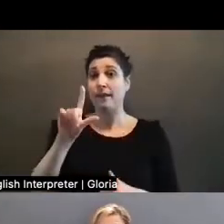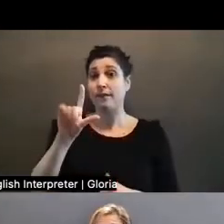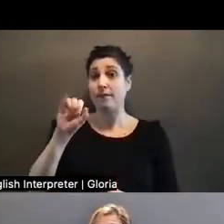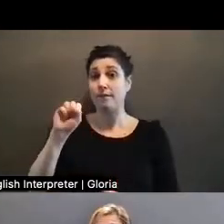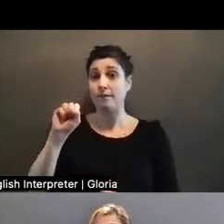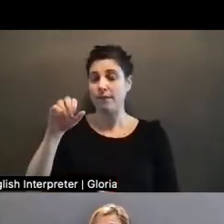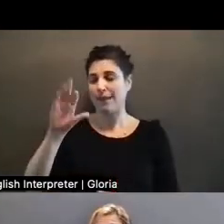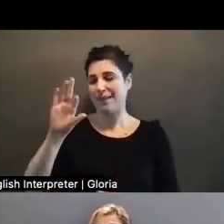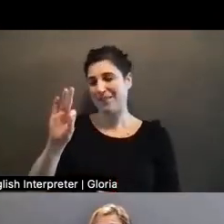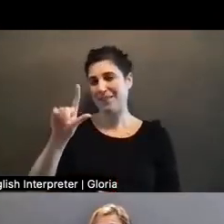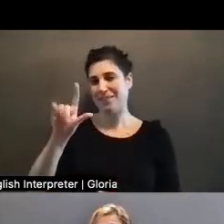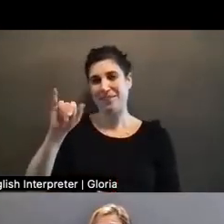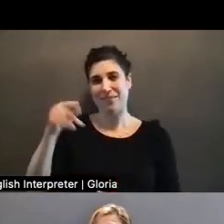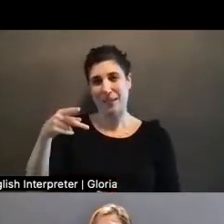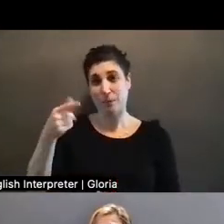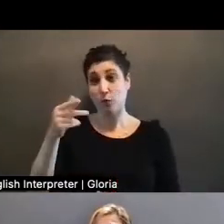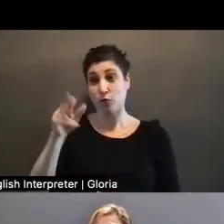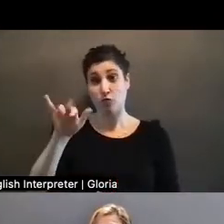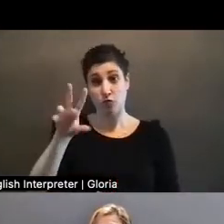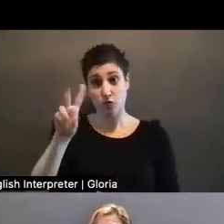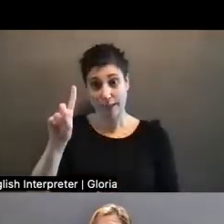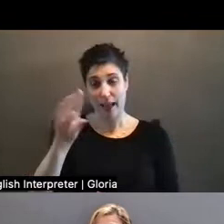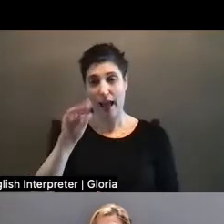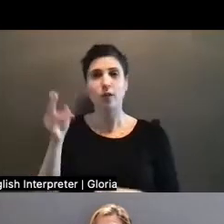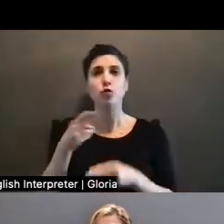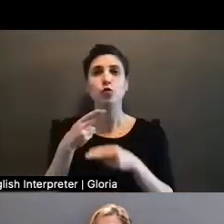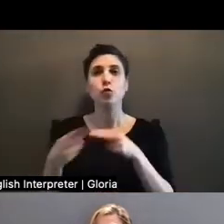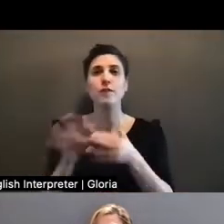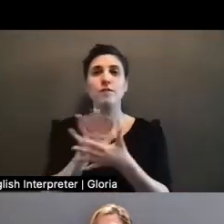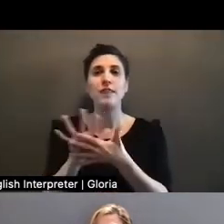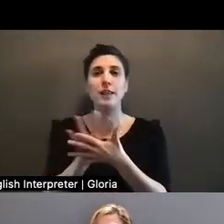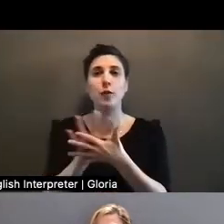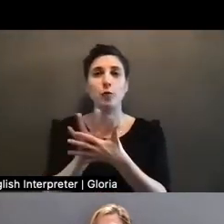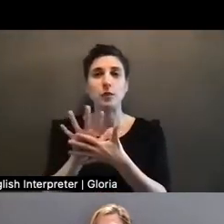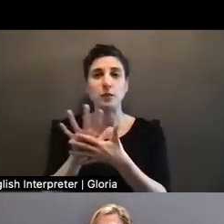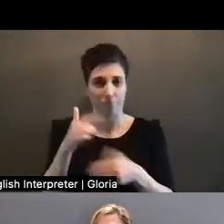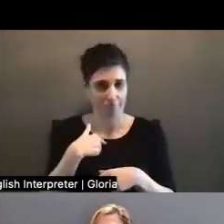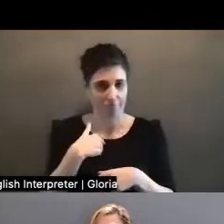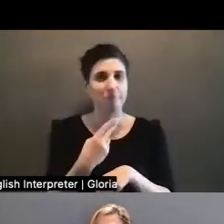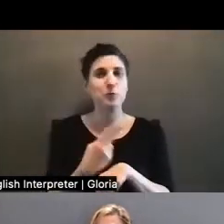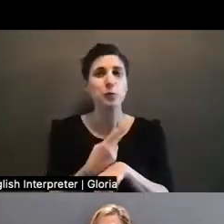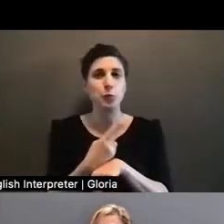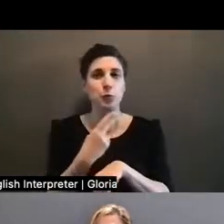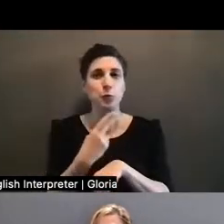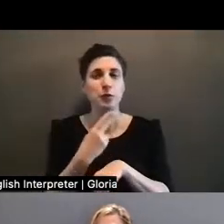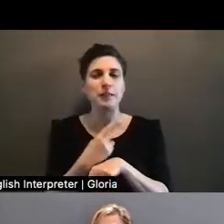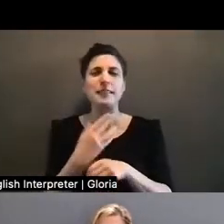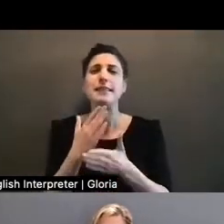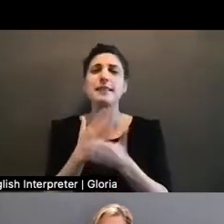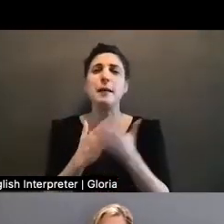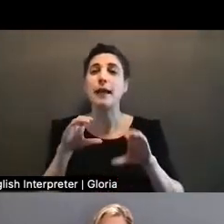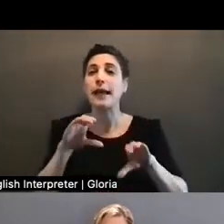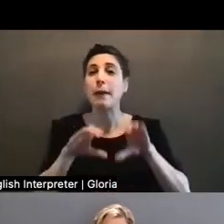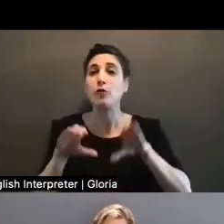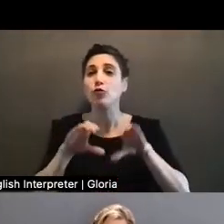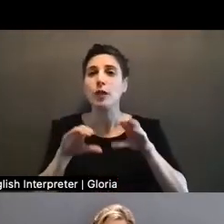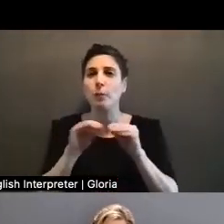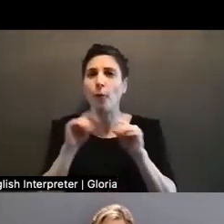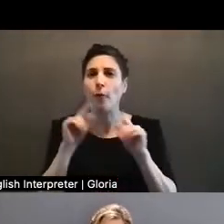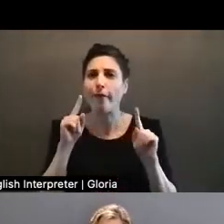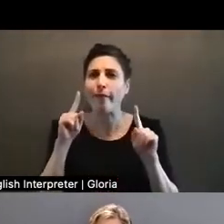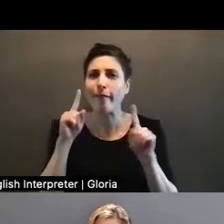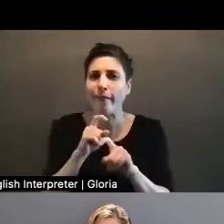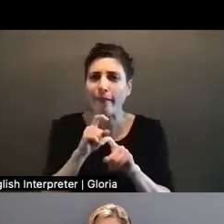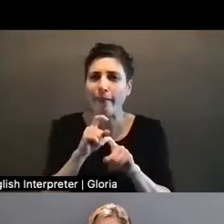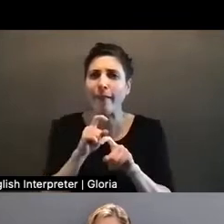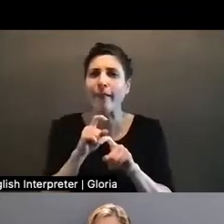well in some of the chemistry questions that require a bit more explanation. Instead of having them